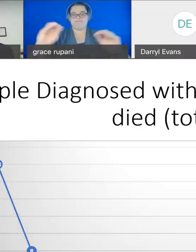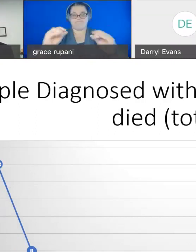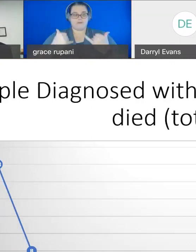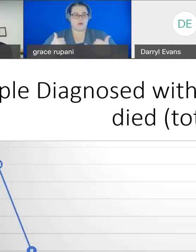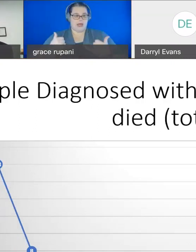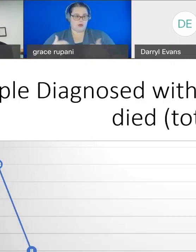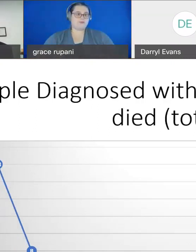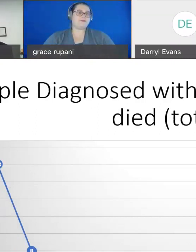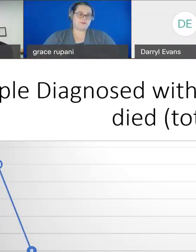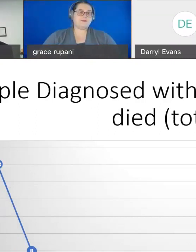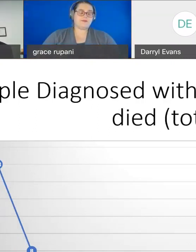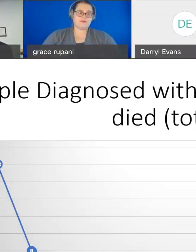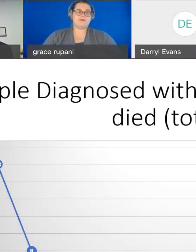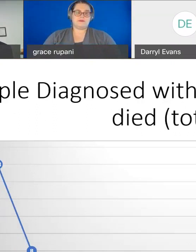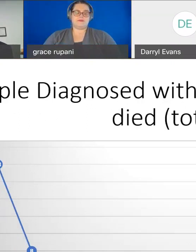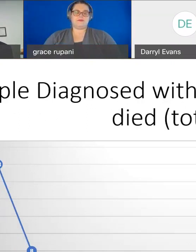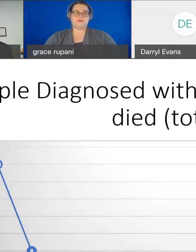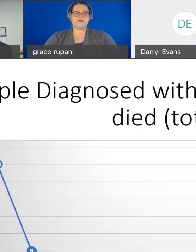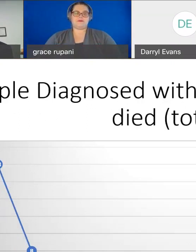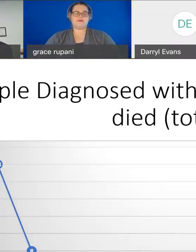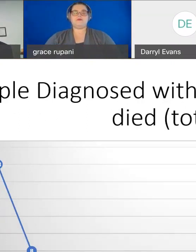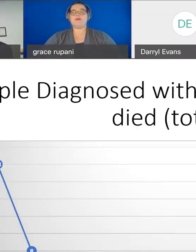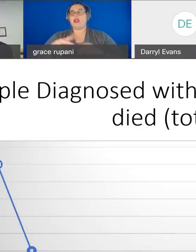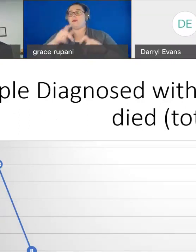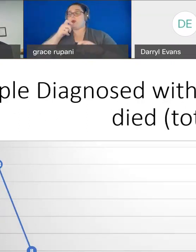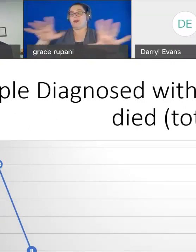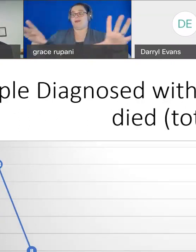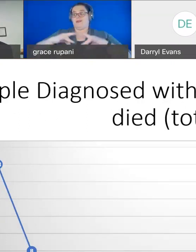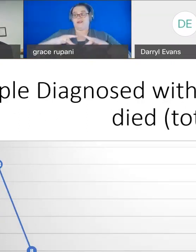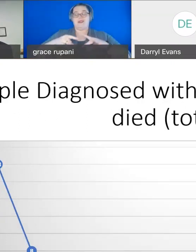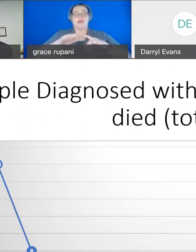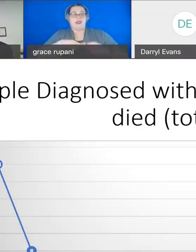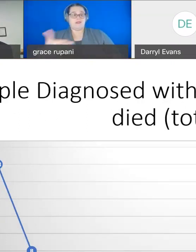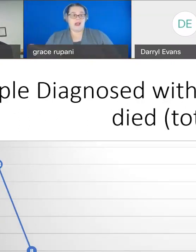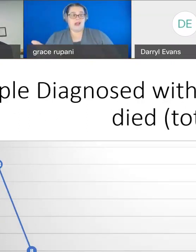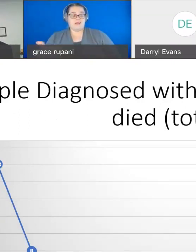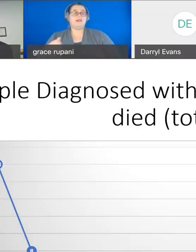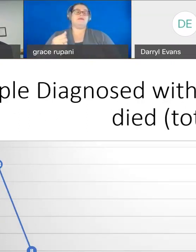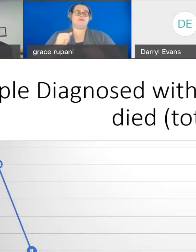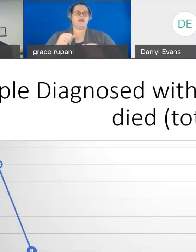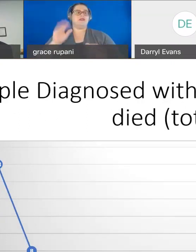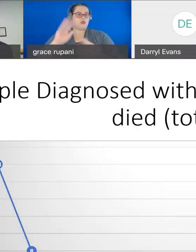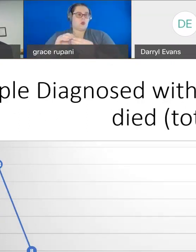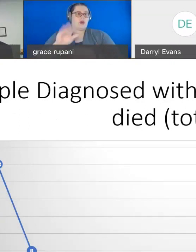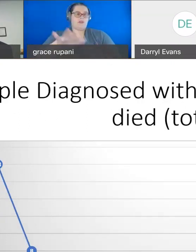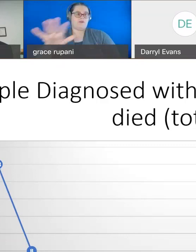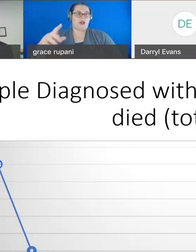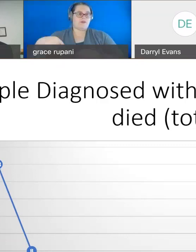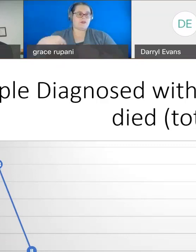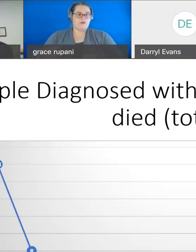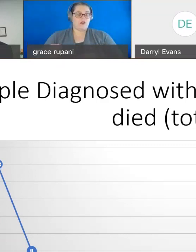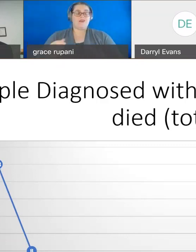People who have died who have had COVID, the total is 55. Of that 55, 12 have been confirmed as